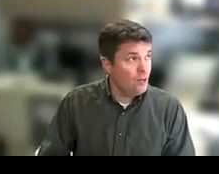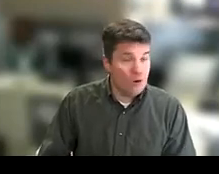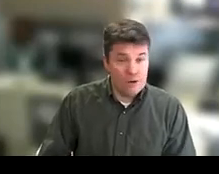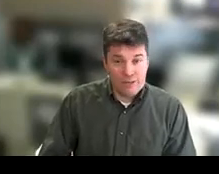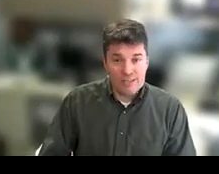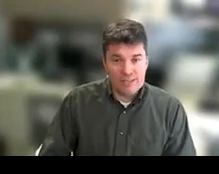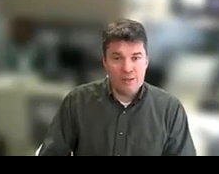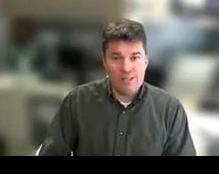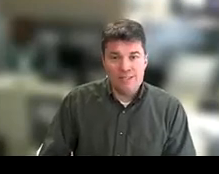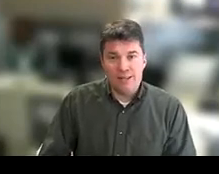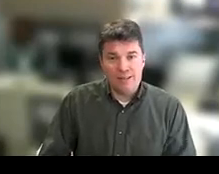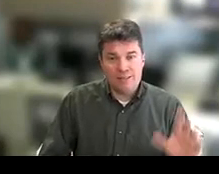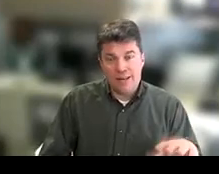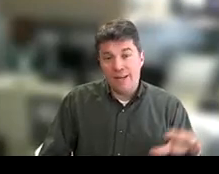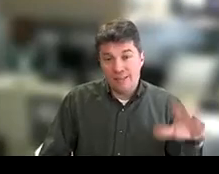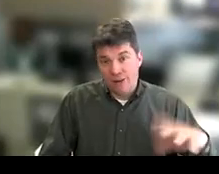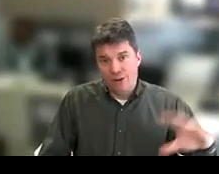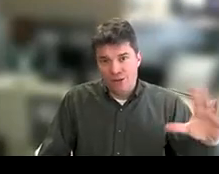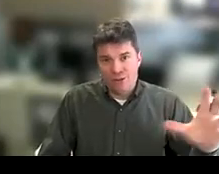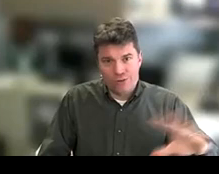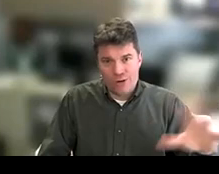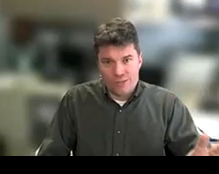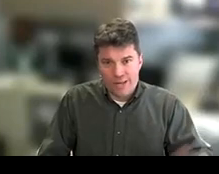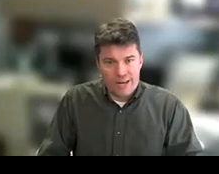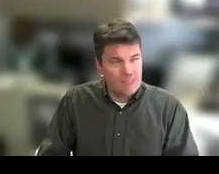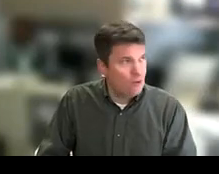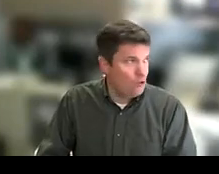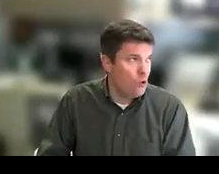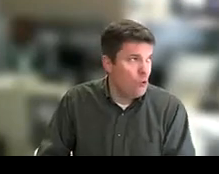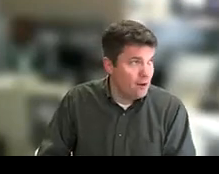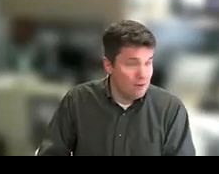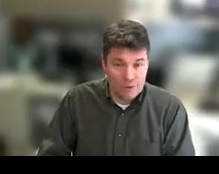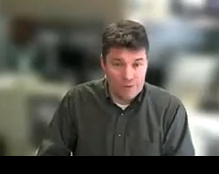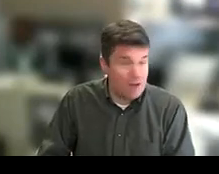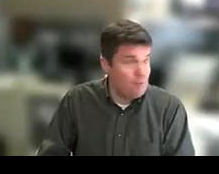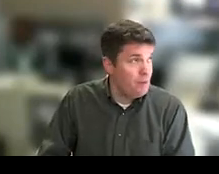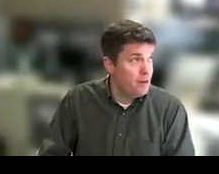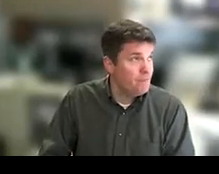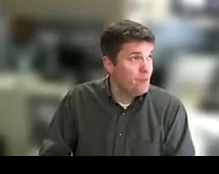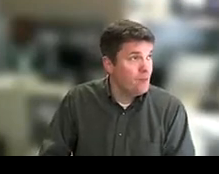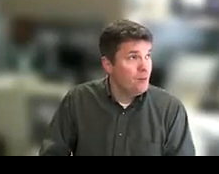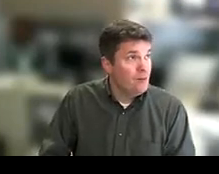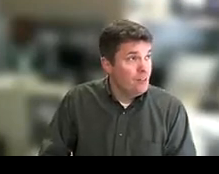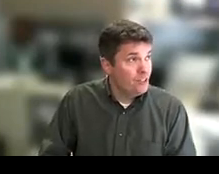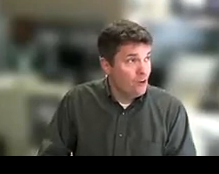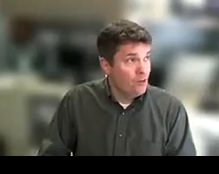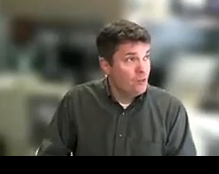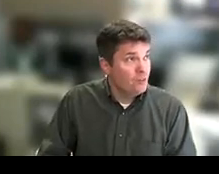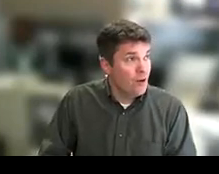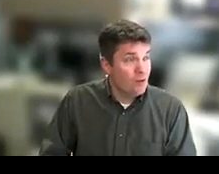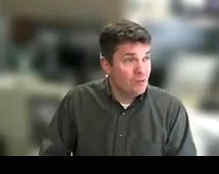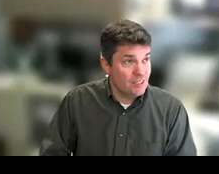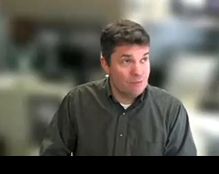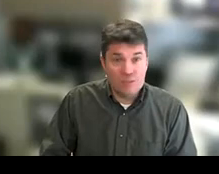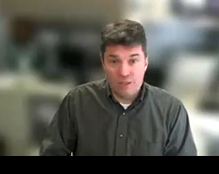now. You can go into the accessibility settings under your general settings, a control panel, whatever that may be.